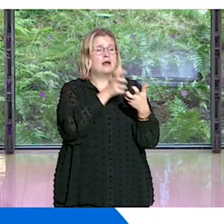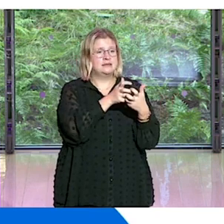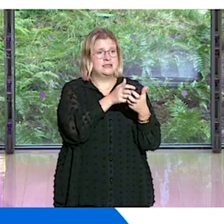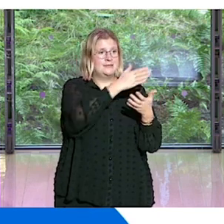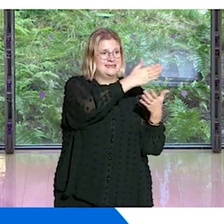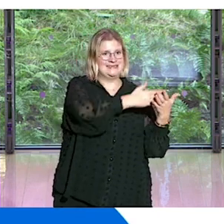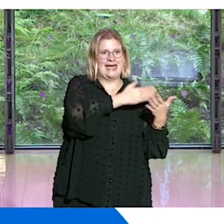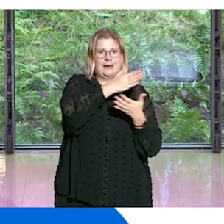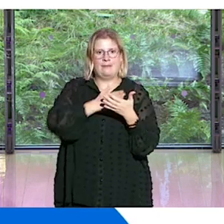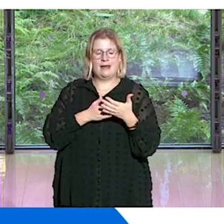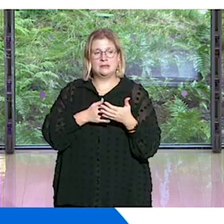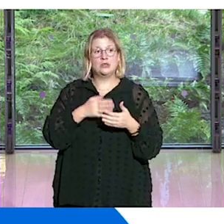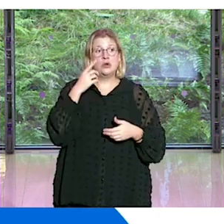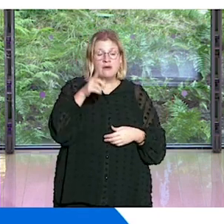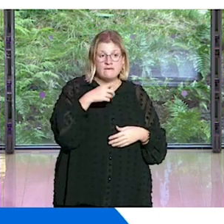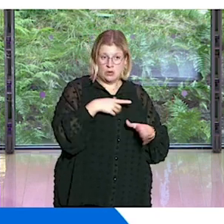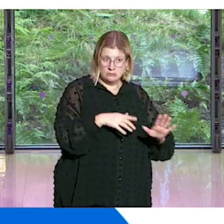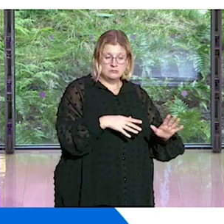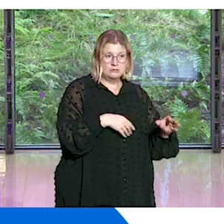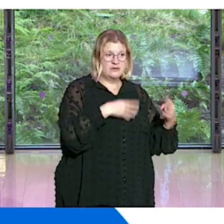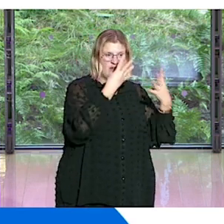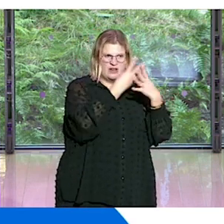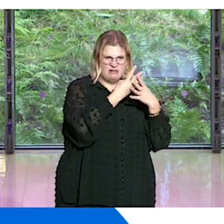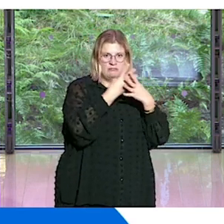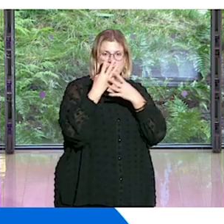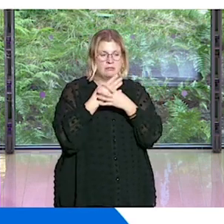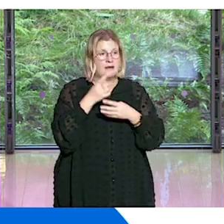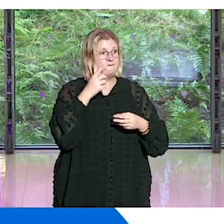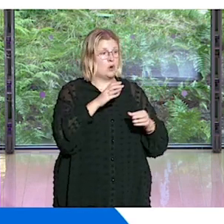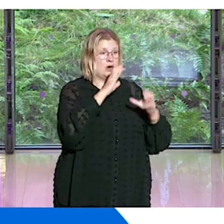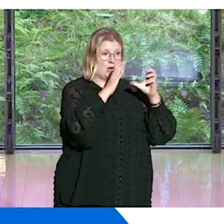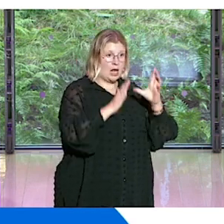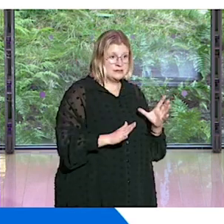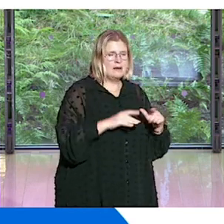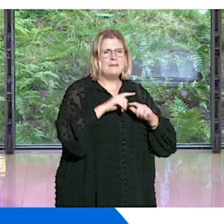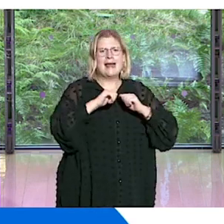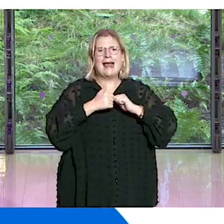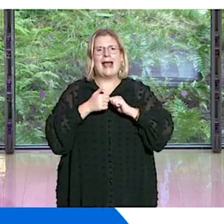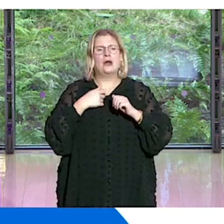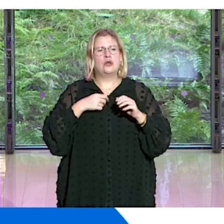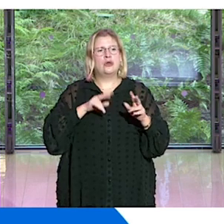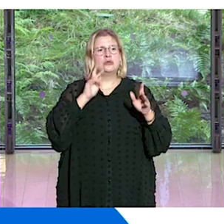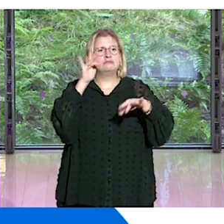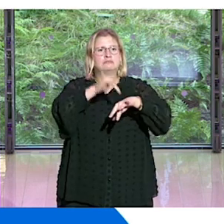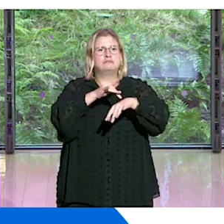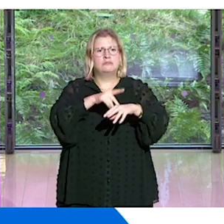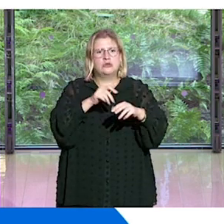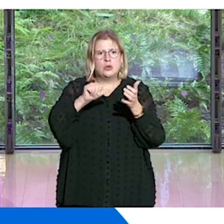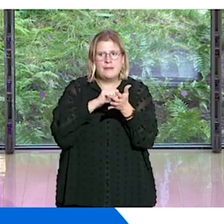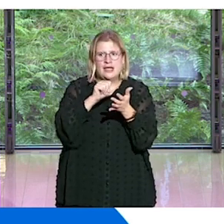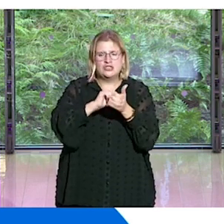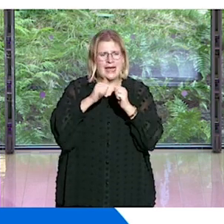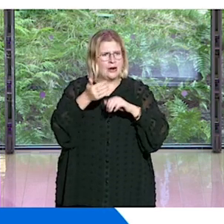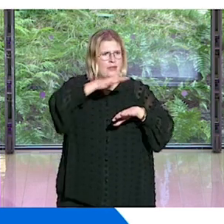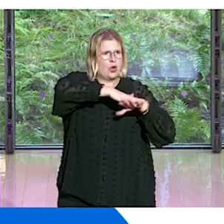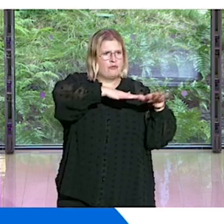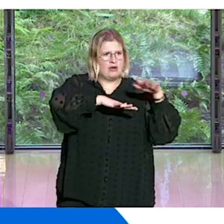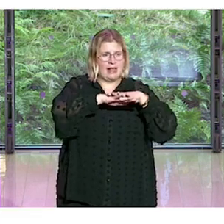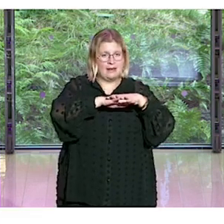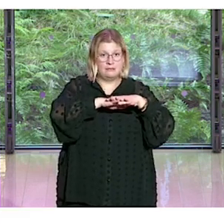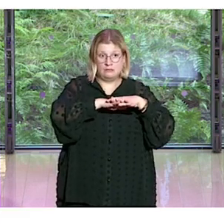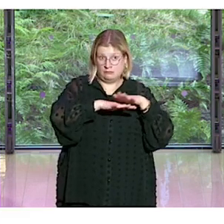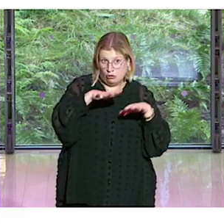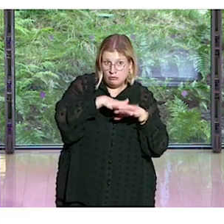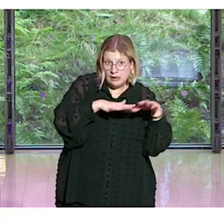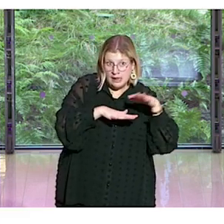not just purchase behavior, but the people who are visiting those pages. How do they overlap? Or do they?